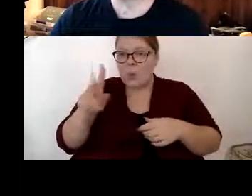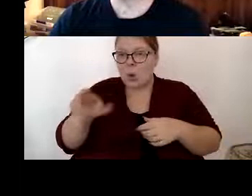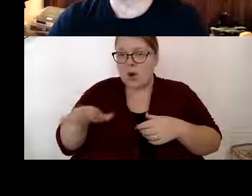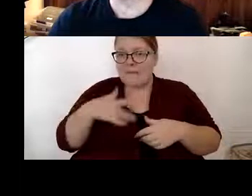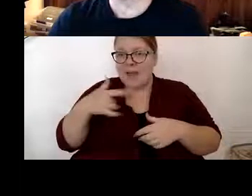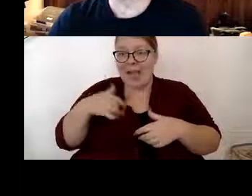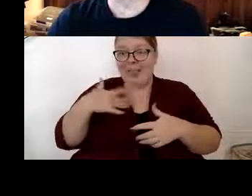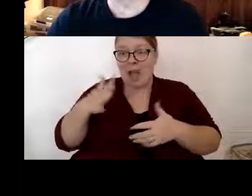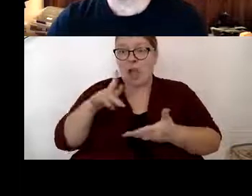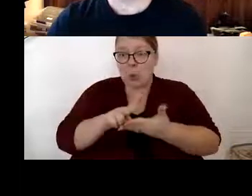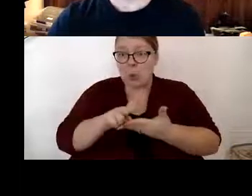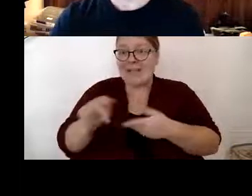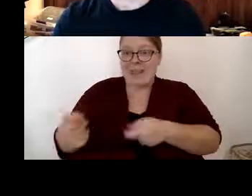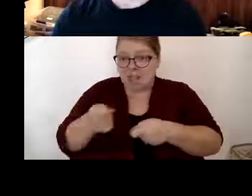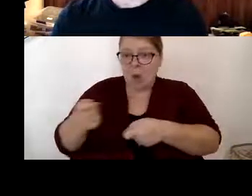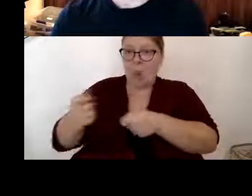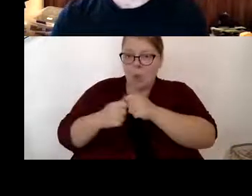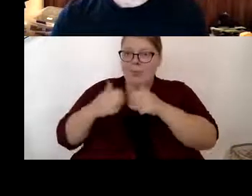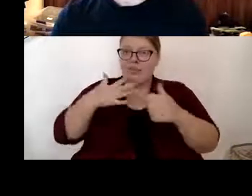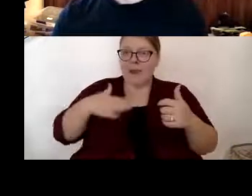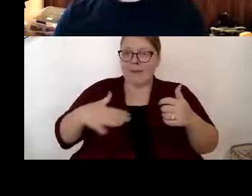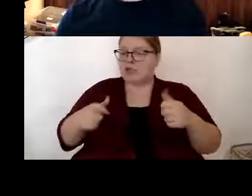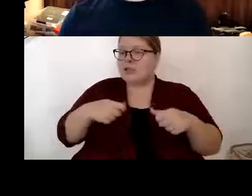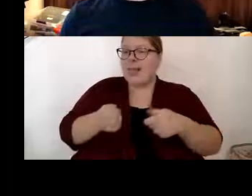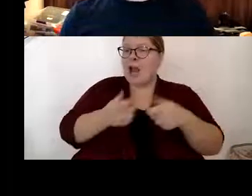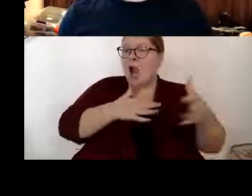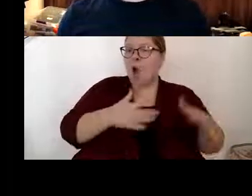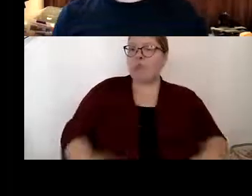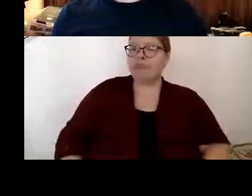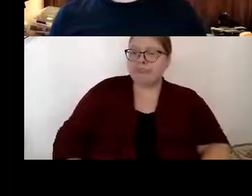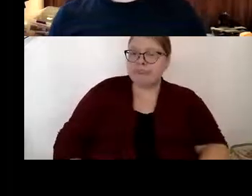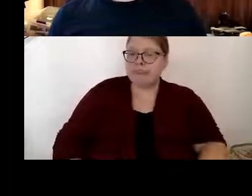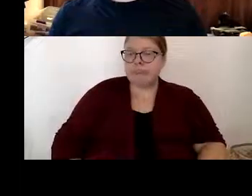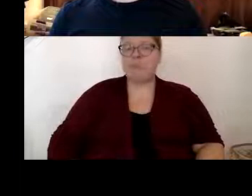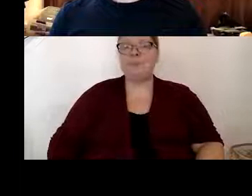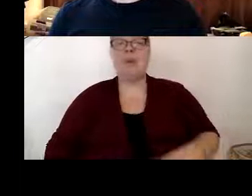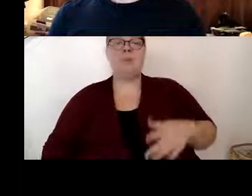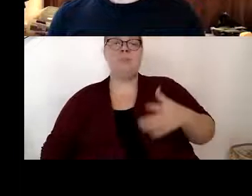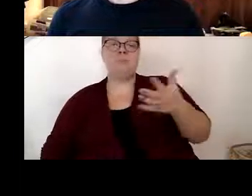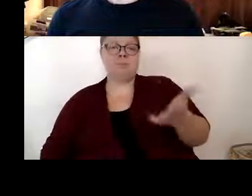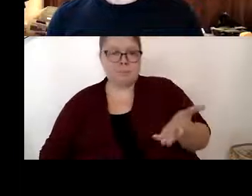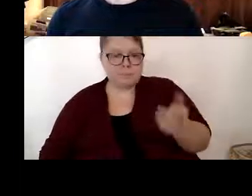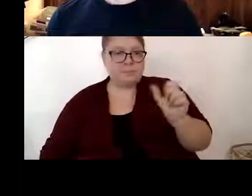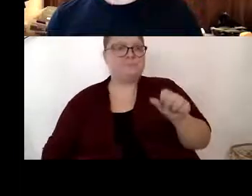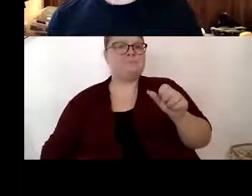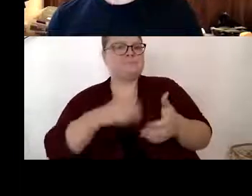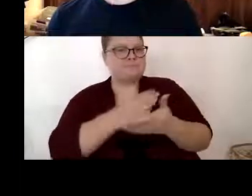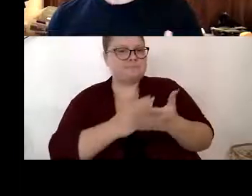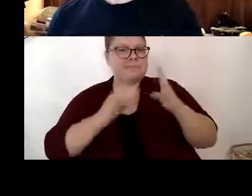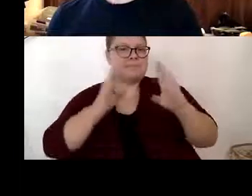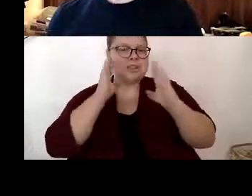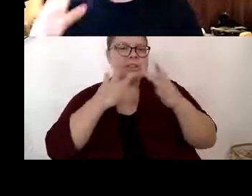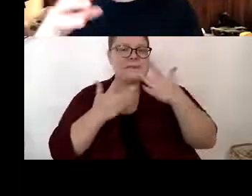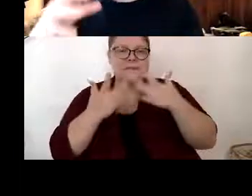fact, we talk about patients having executive deficits in problem gambling. There are some studies that have shown that